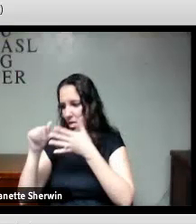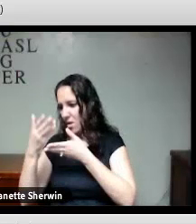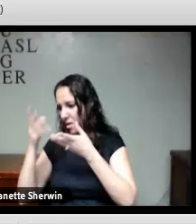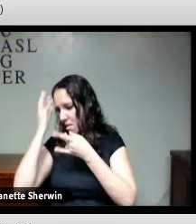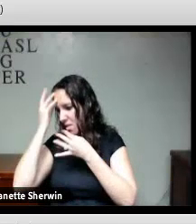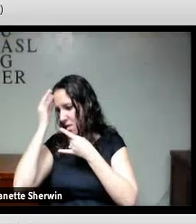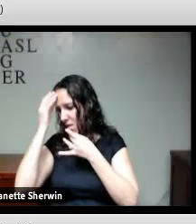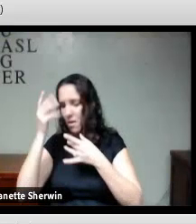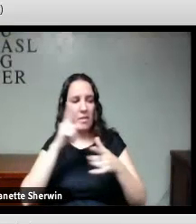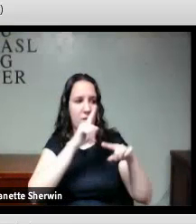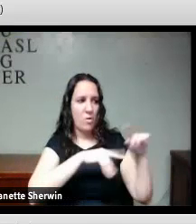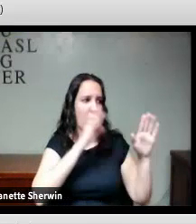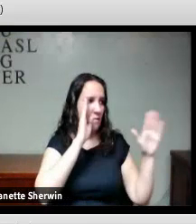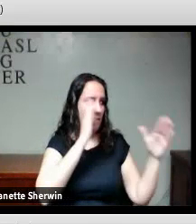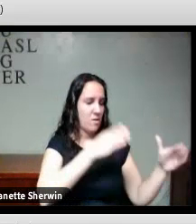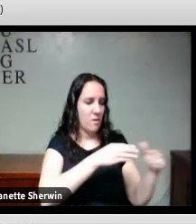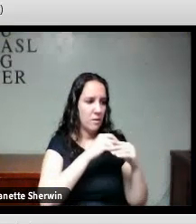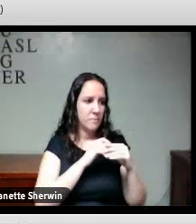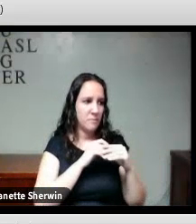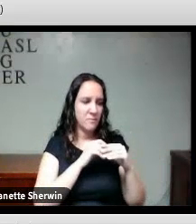sincerely unless you've listened.